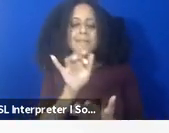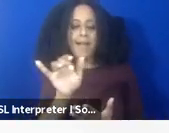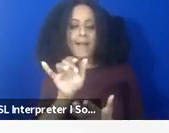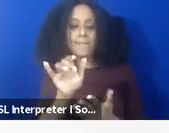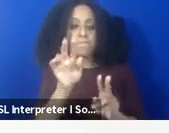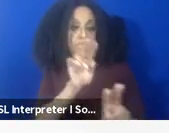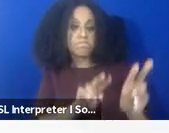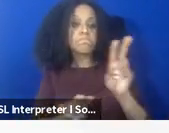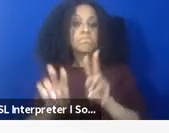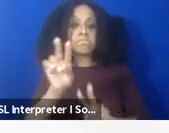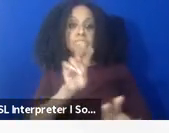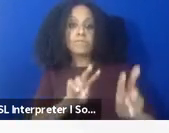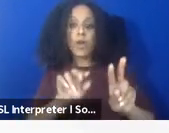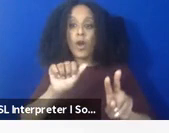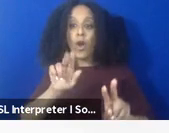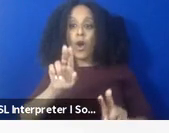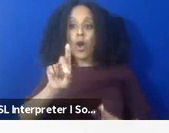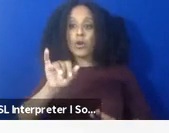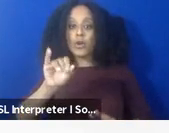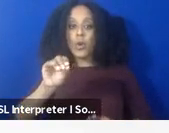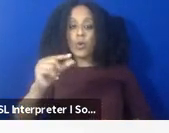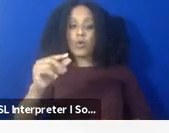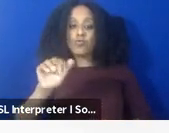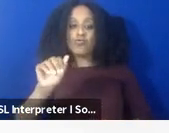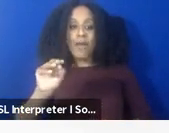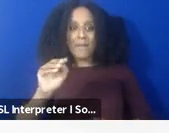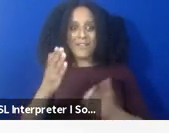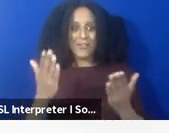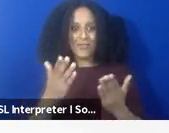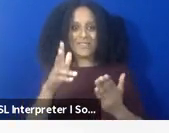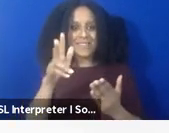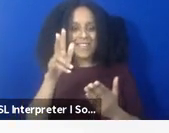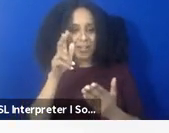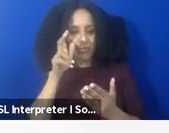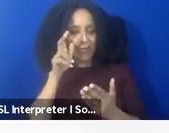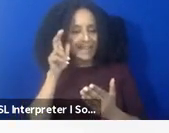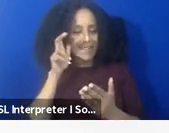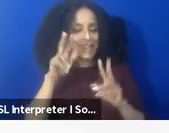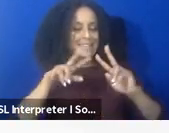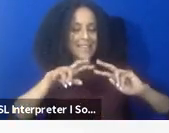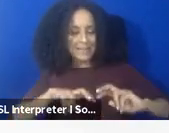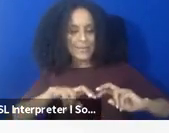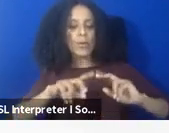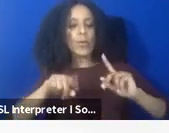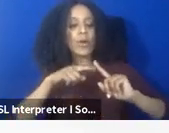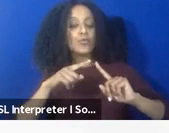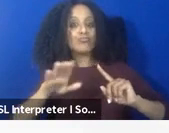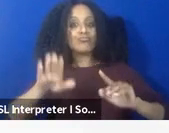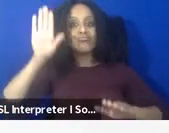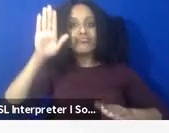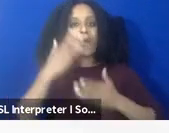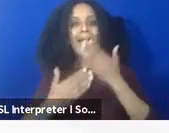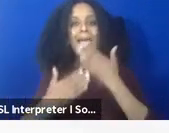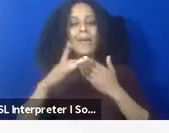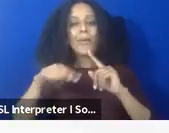an audiogram to the right. So this is a hearing assessment that we would perform. This is when you raise your hand when you hear the beep. We can do other tests